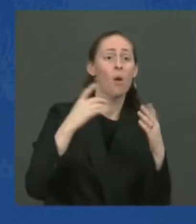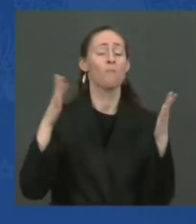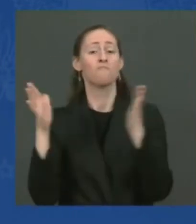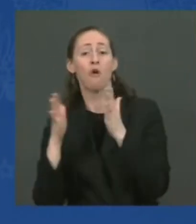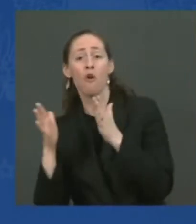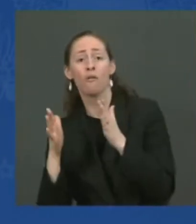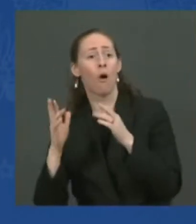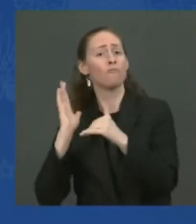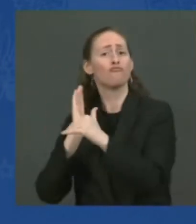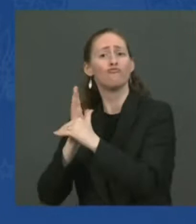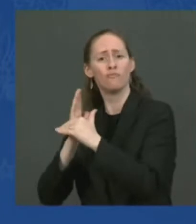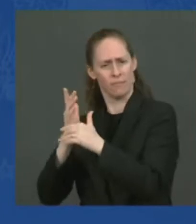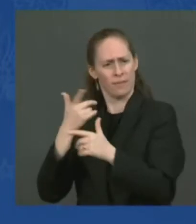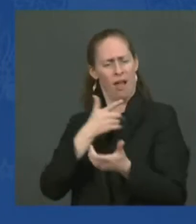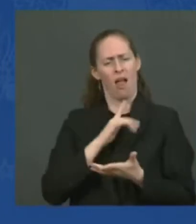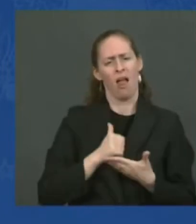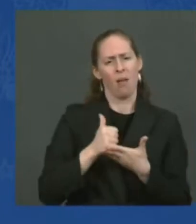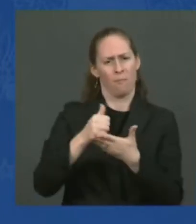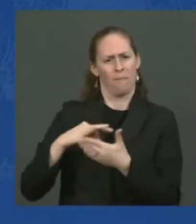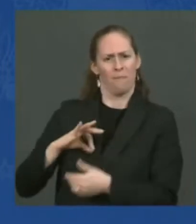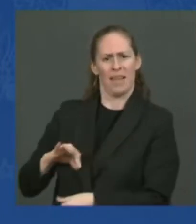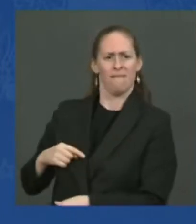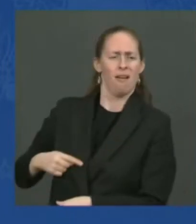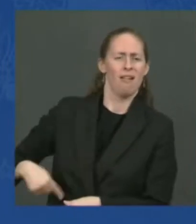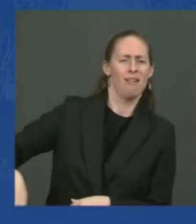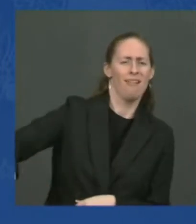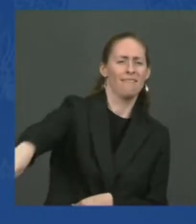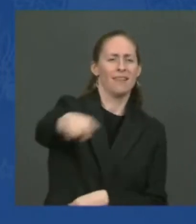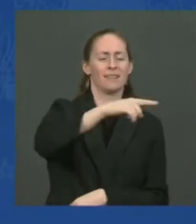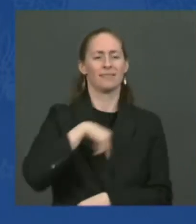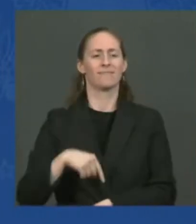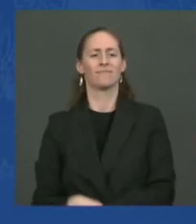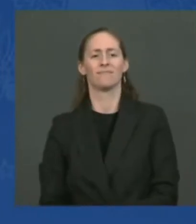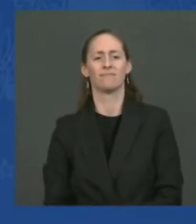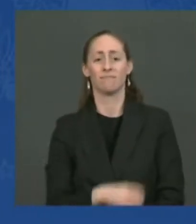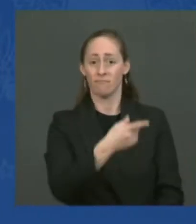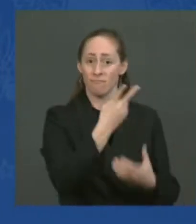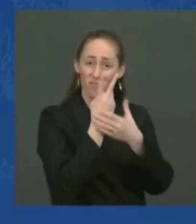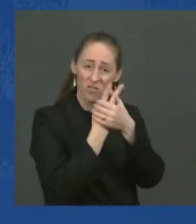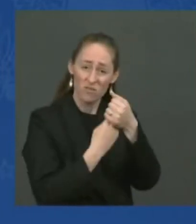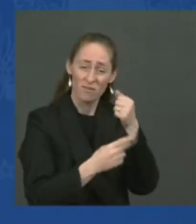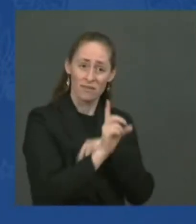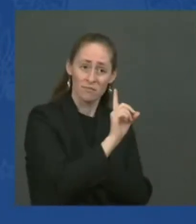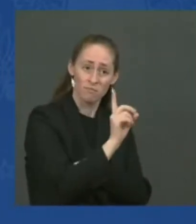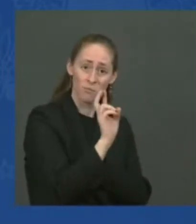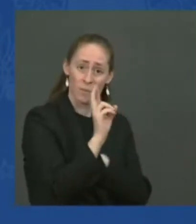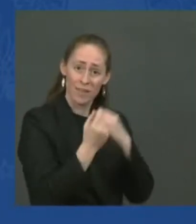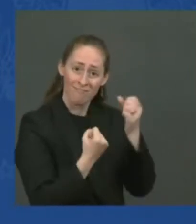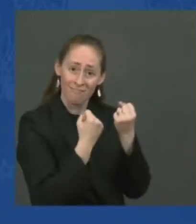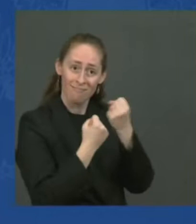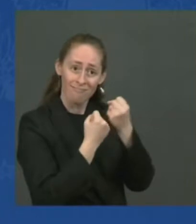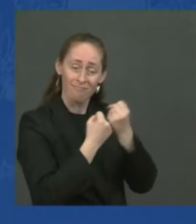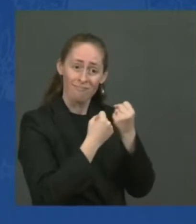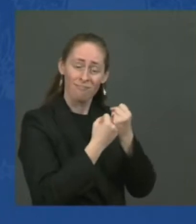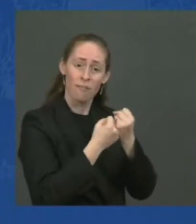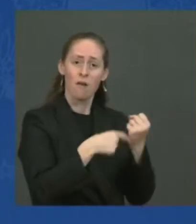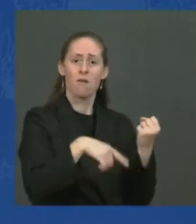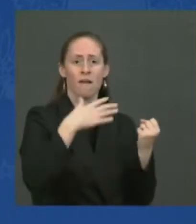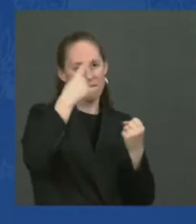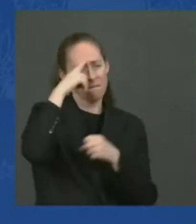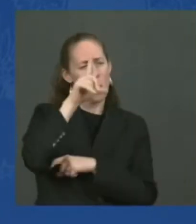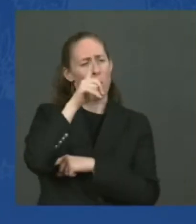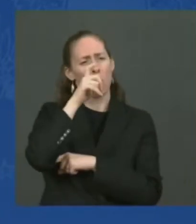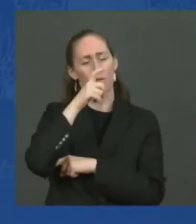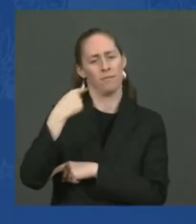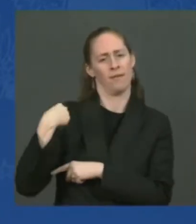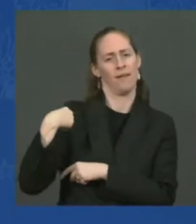bill brought together both Republicans and Democrats and will address the critical needs of our community by putting millions of